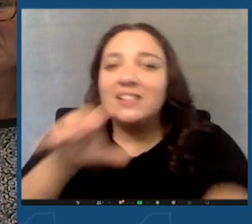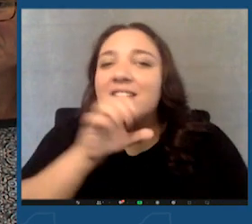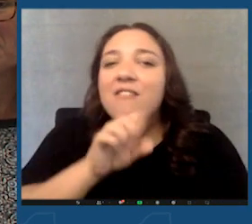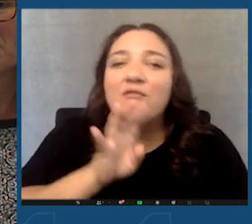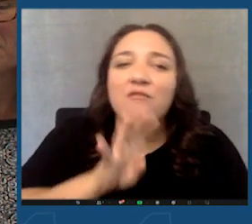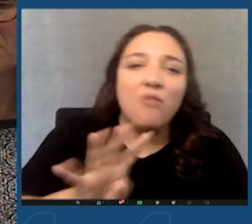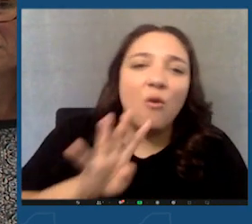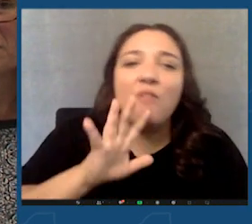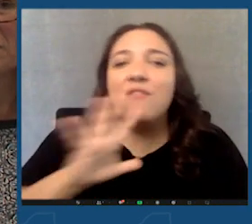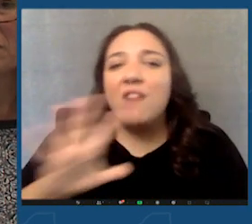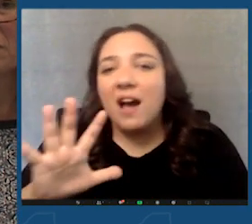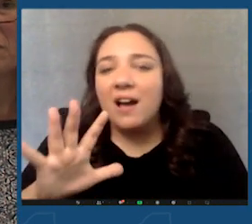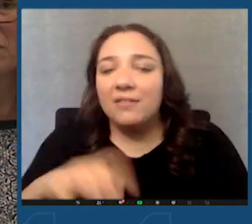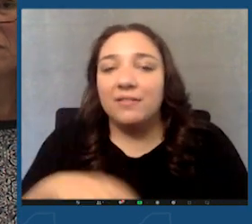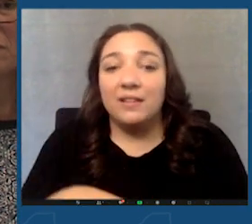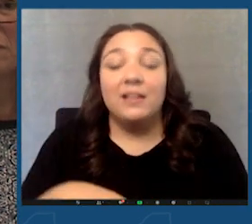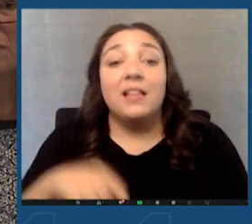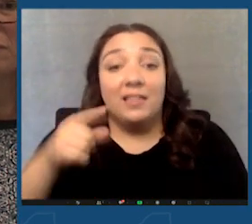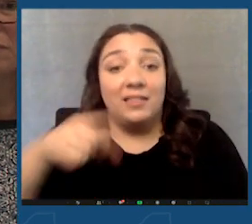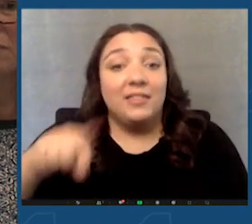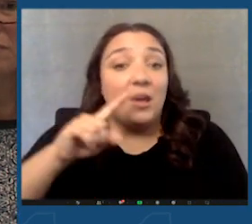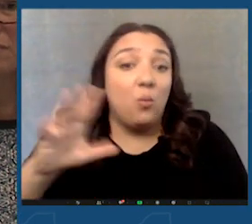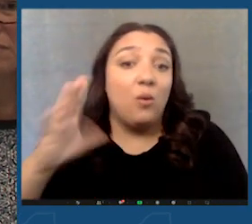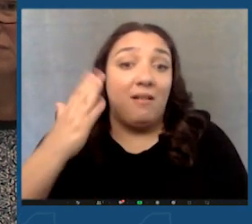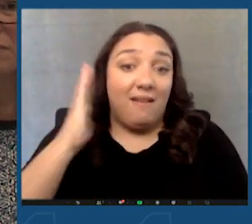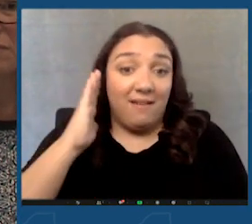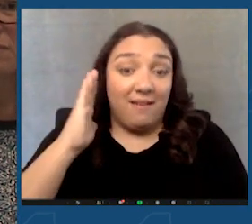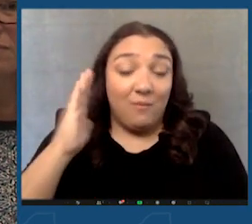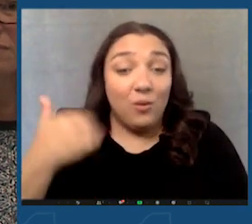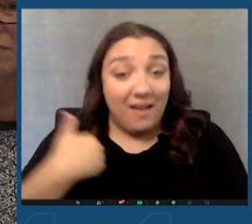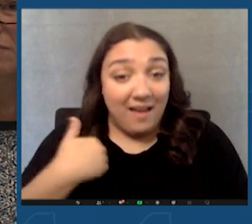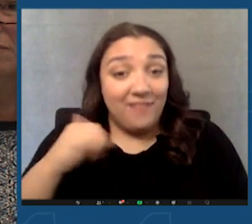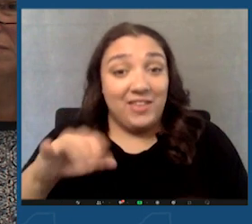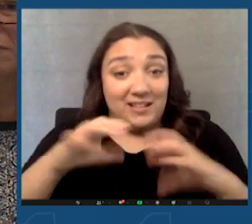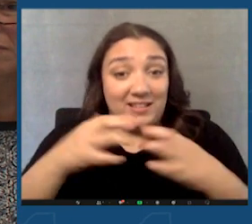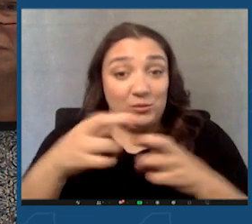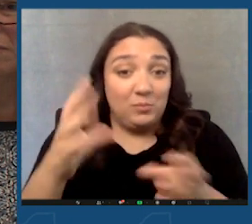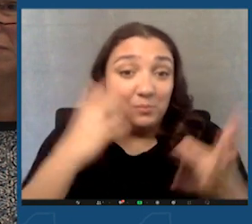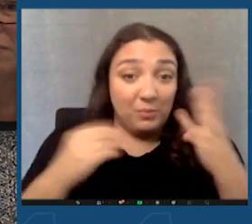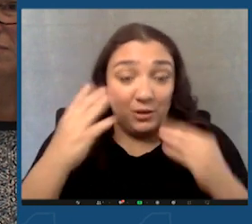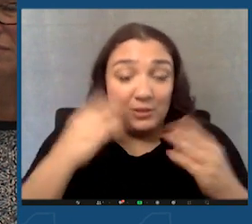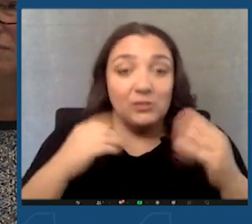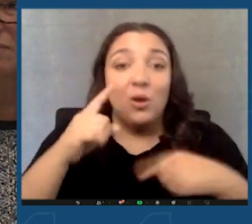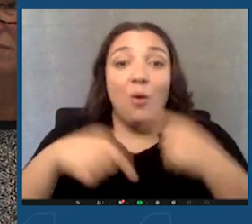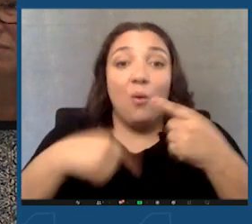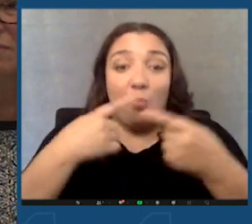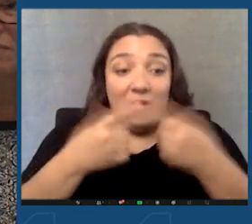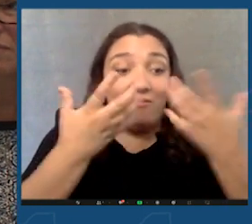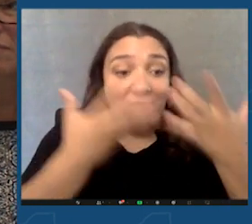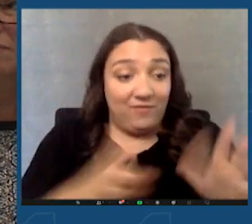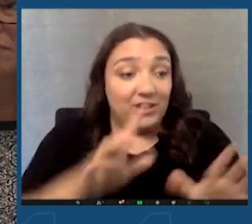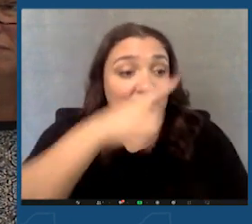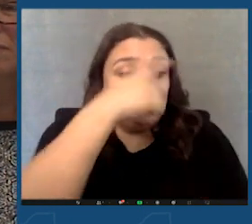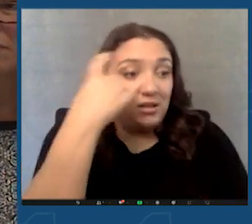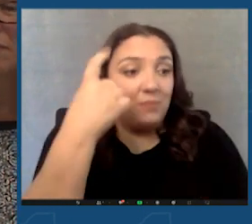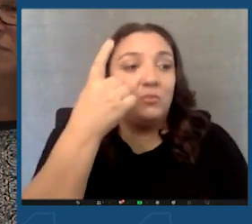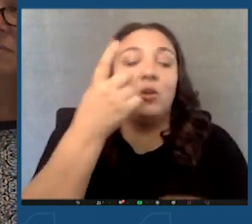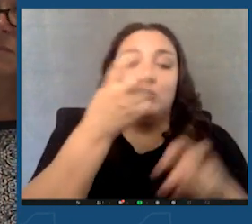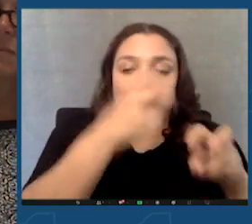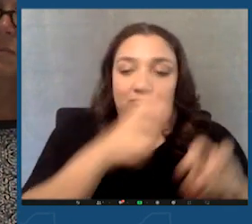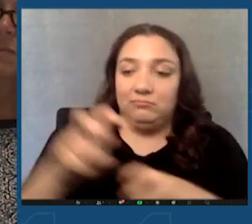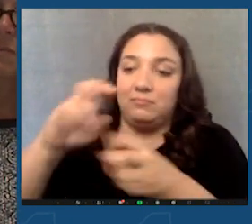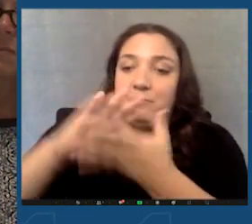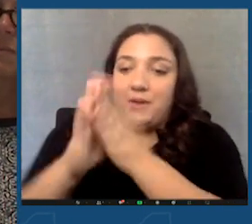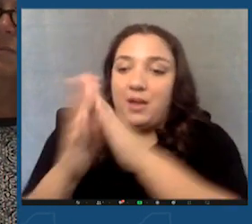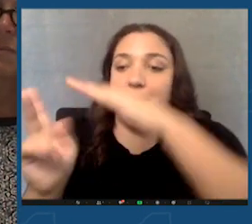will have this classroom experience to build upon when they get through the summer and enter next year as kindergartners. They will